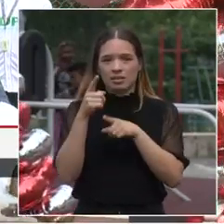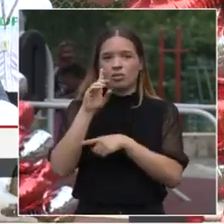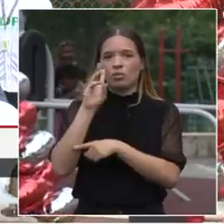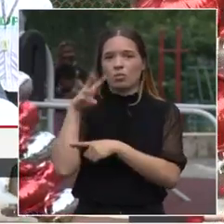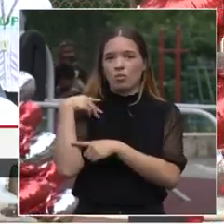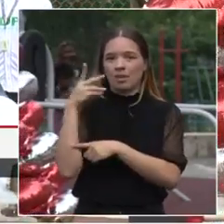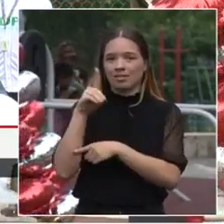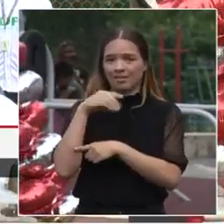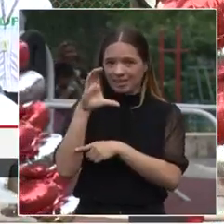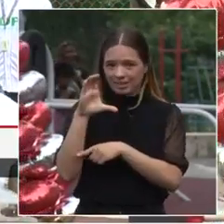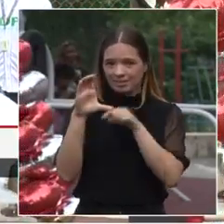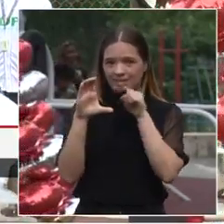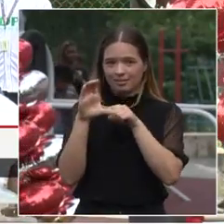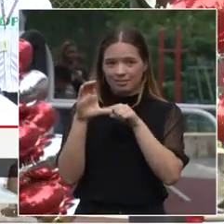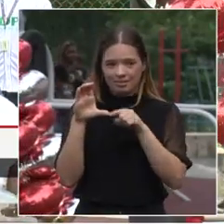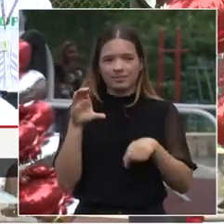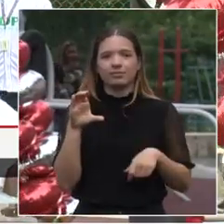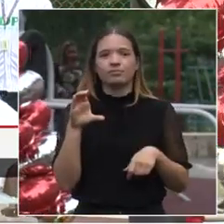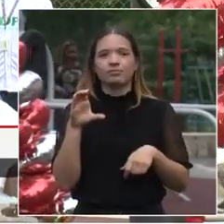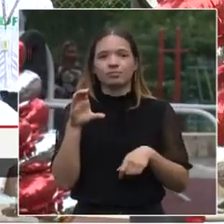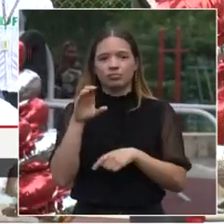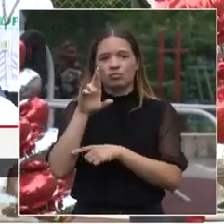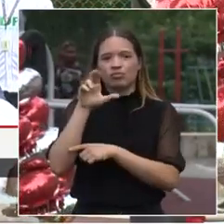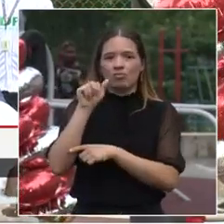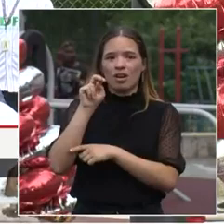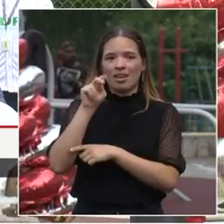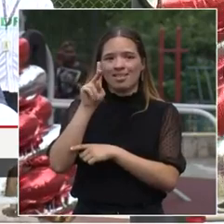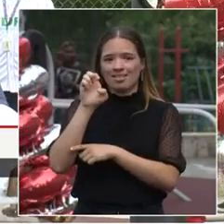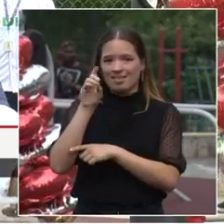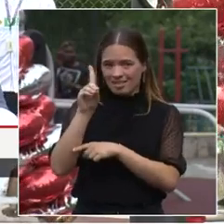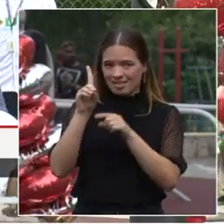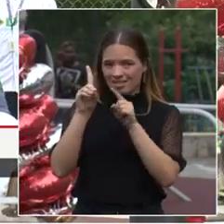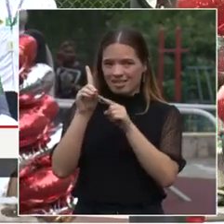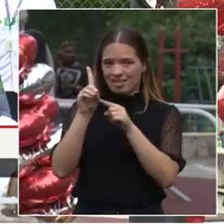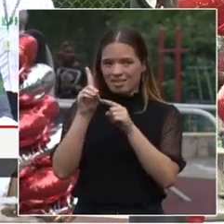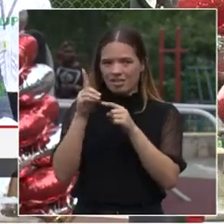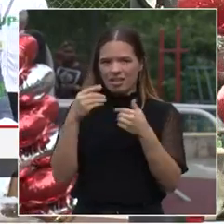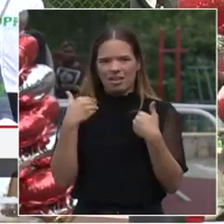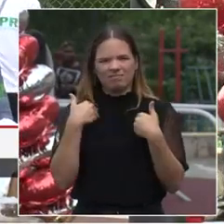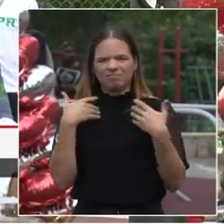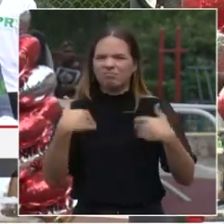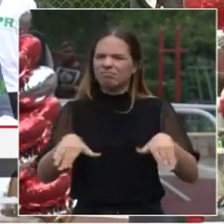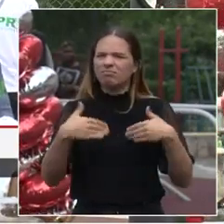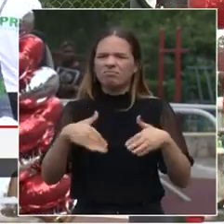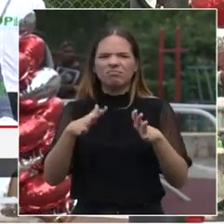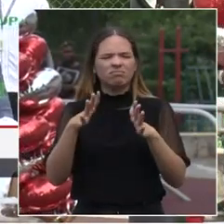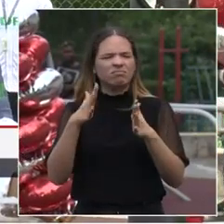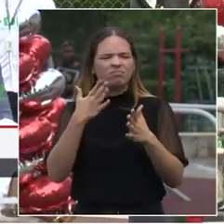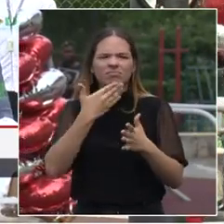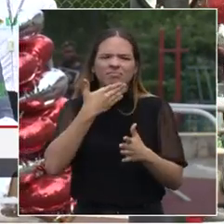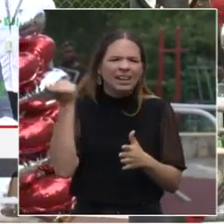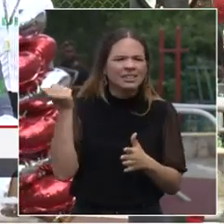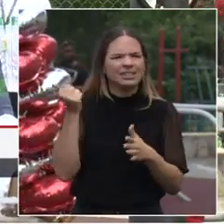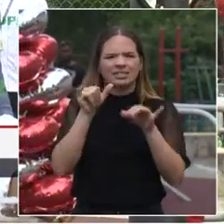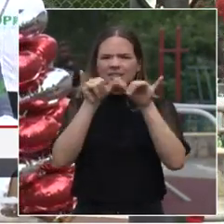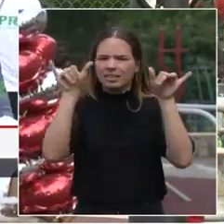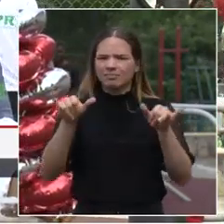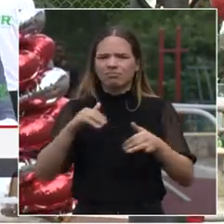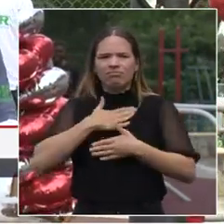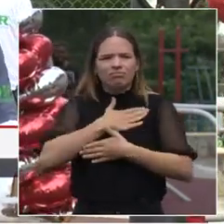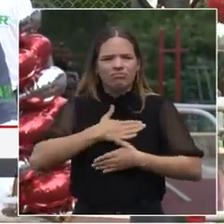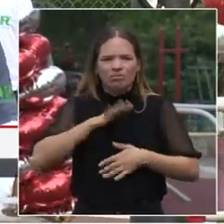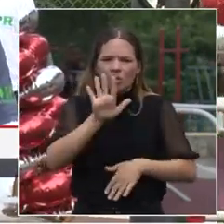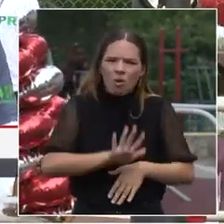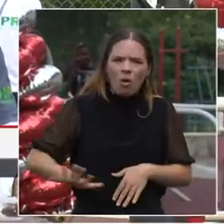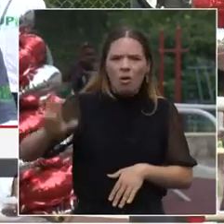the Trust for Public Land as having the best recreation system in the nation. Now, of